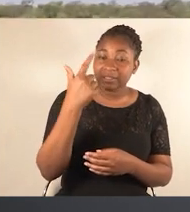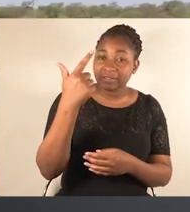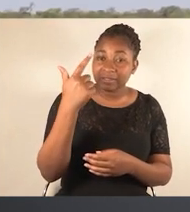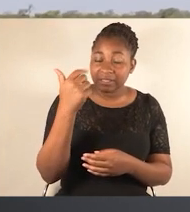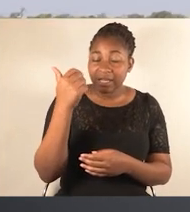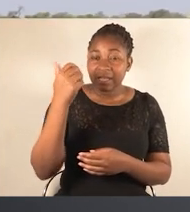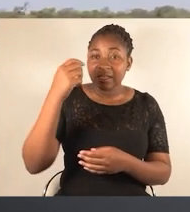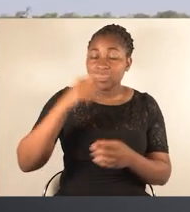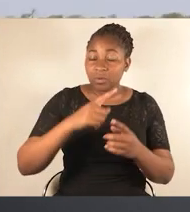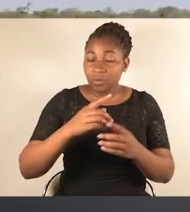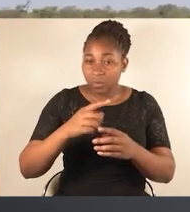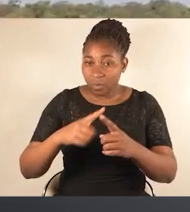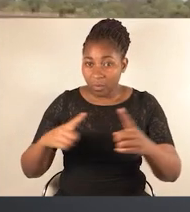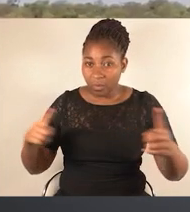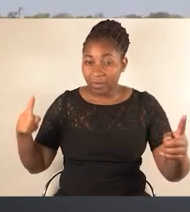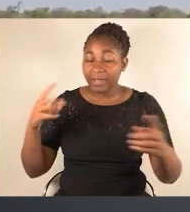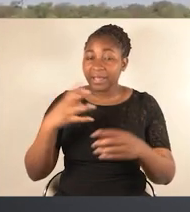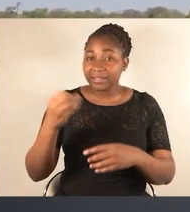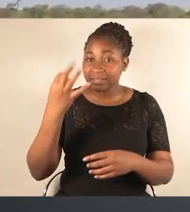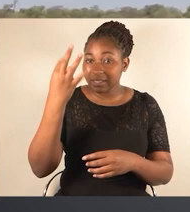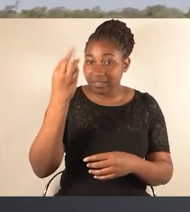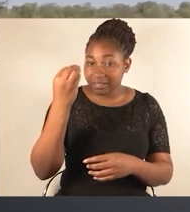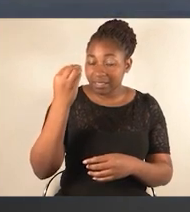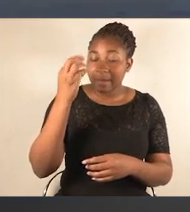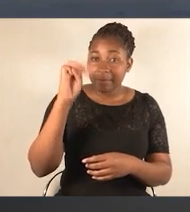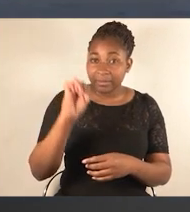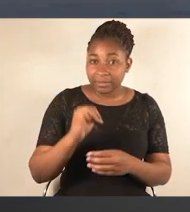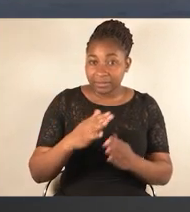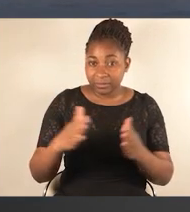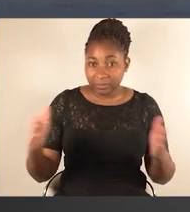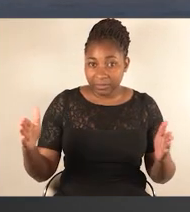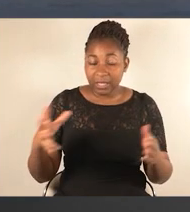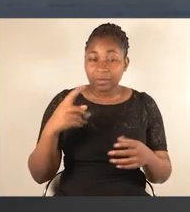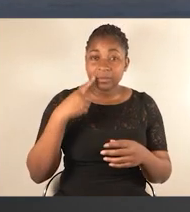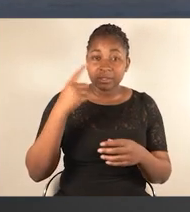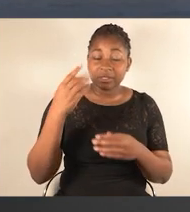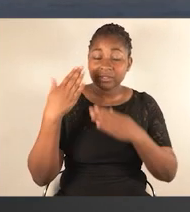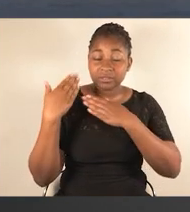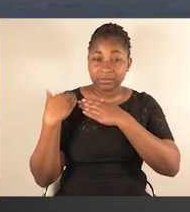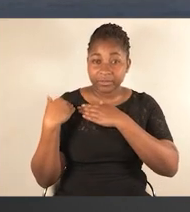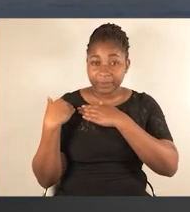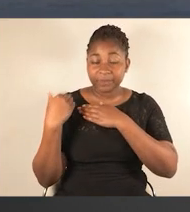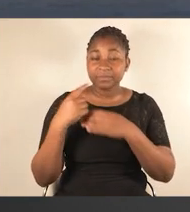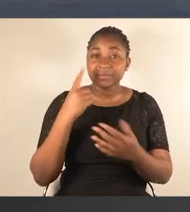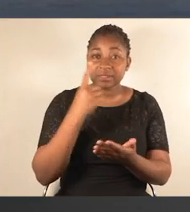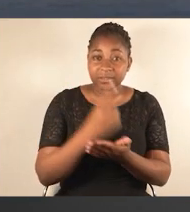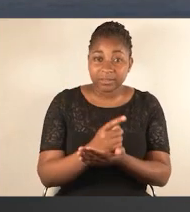1,578 meters long and 30 meters wide. We are doing the